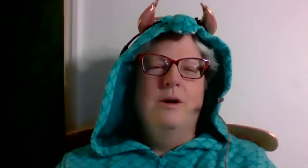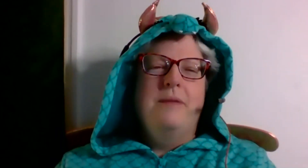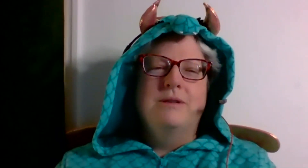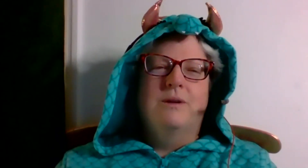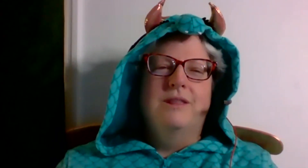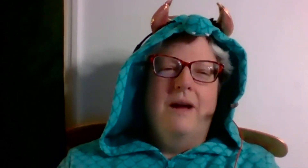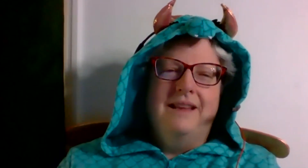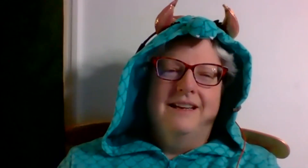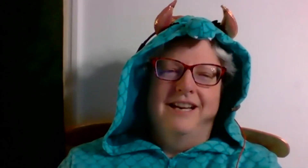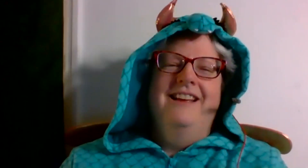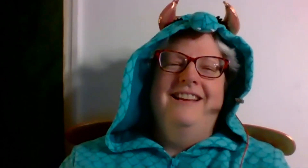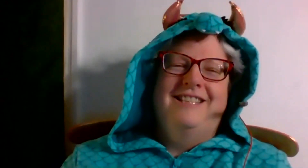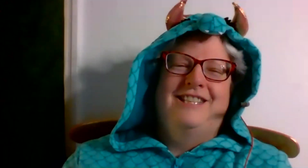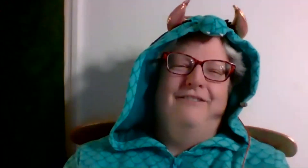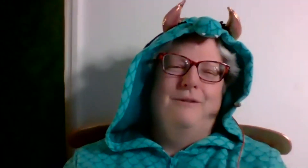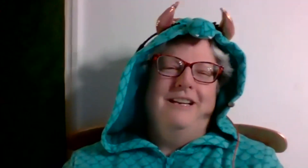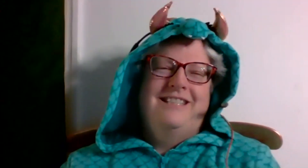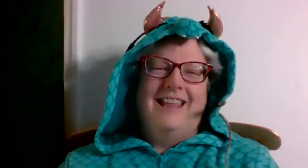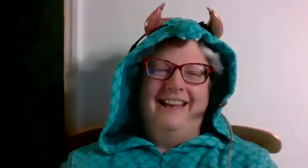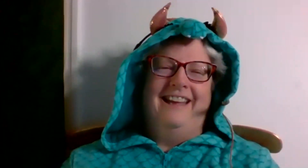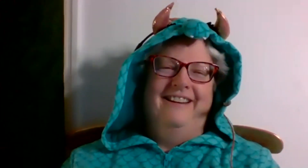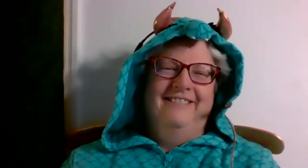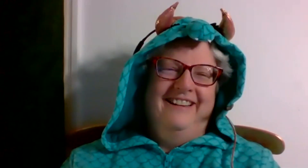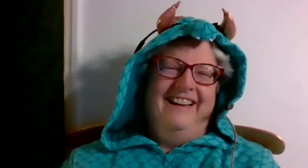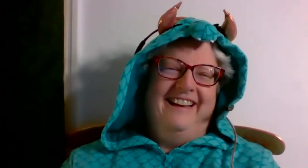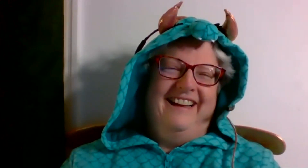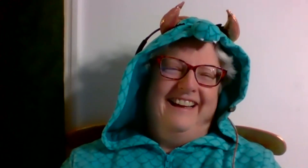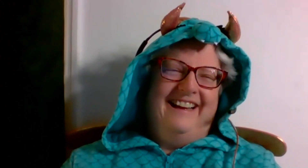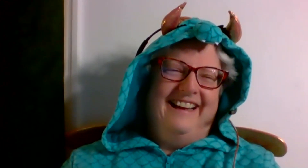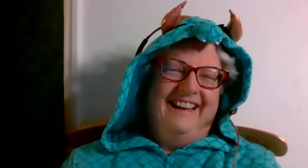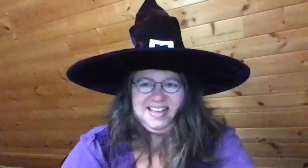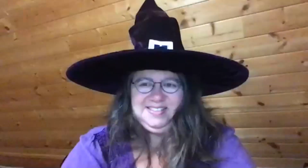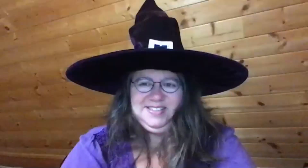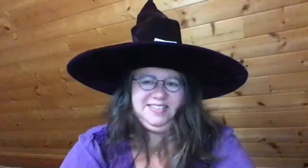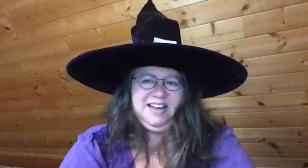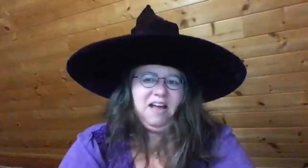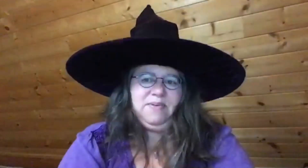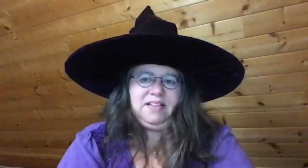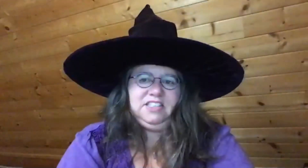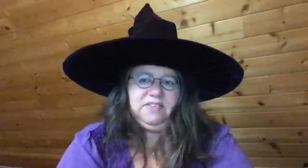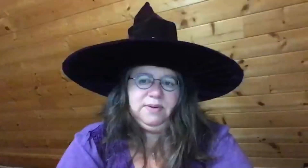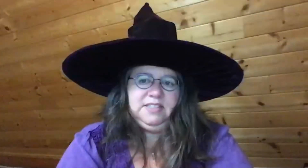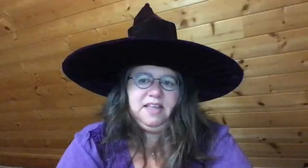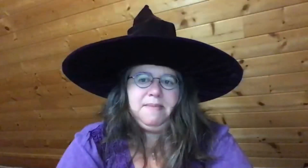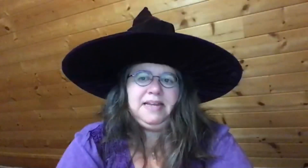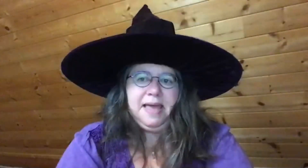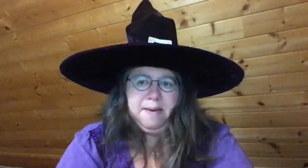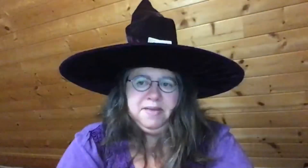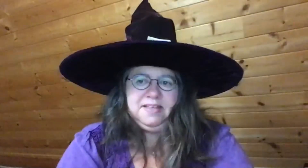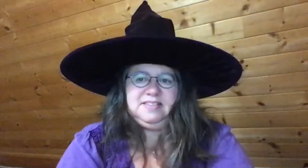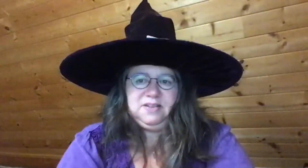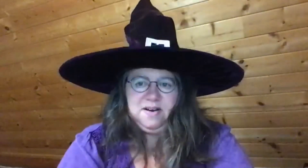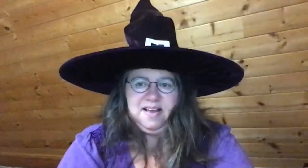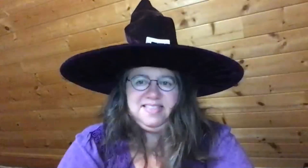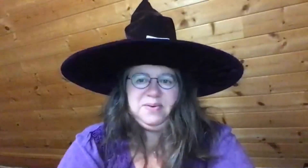I hope that was worth the wait there. Shift Witch, thank you. Great, thank you, Susie. All right, we've got the Shift Witch, and then Amanda M,